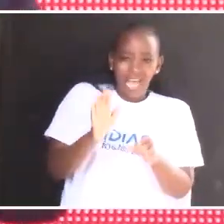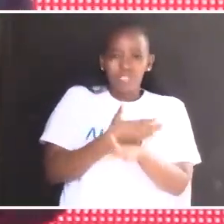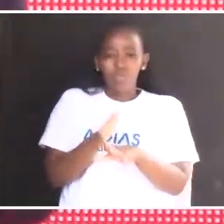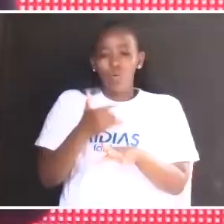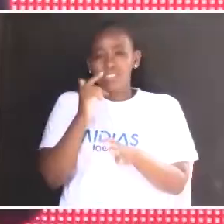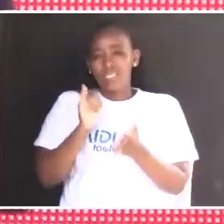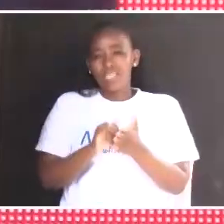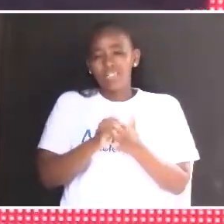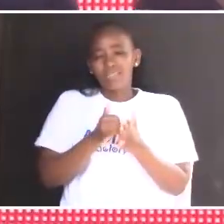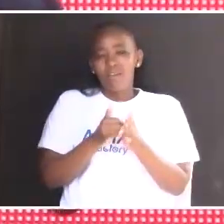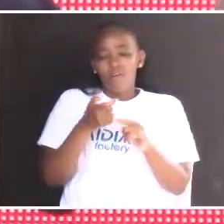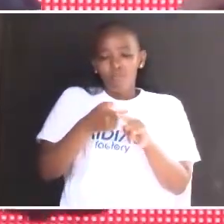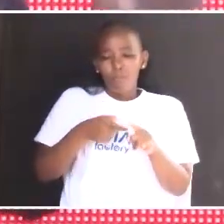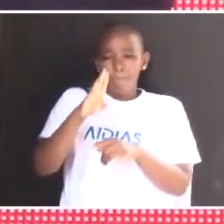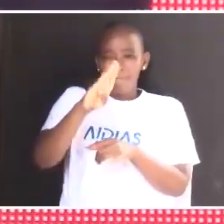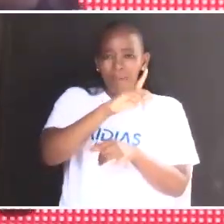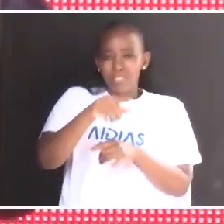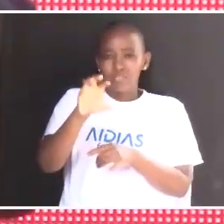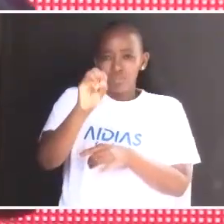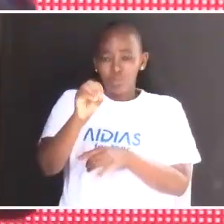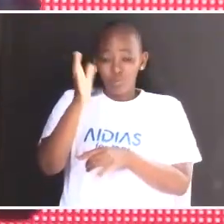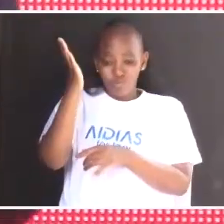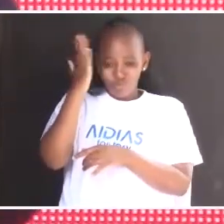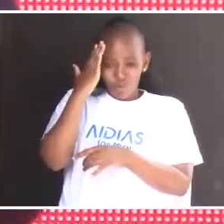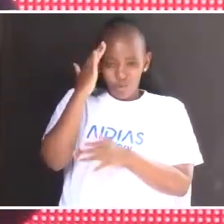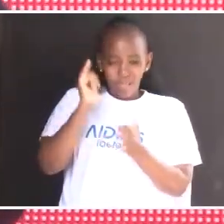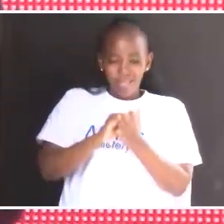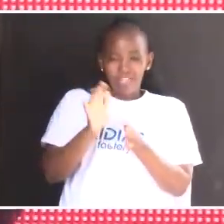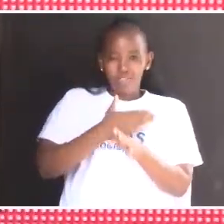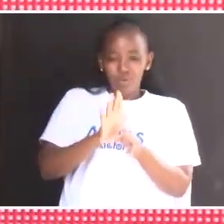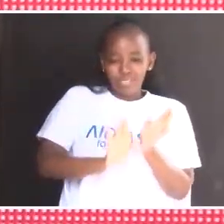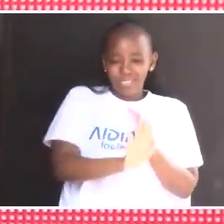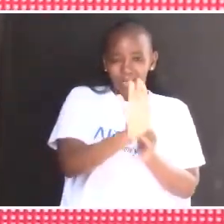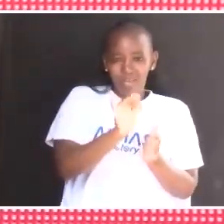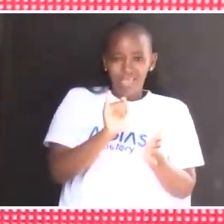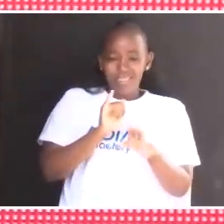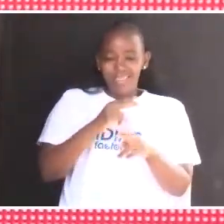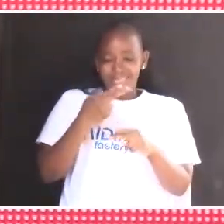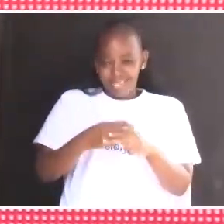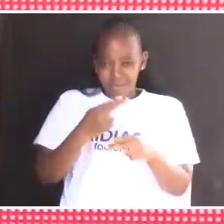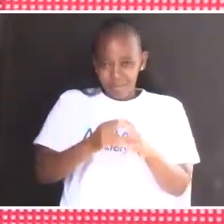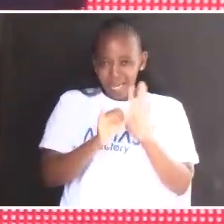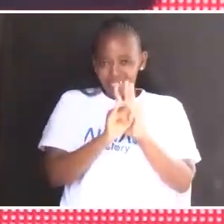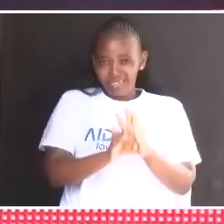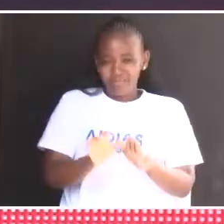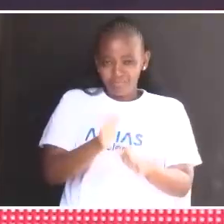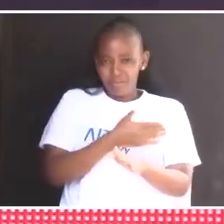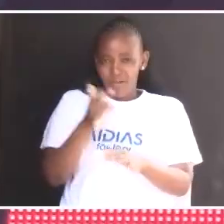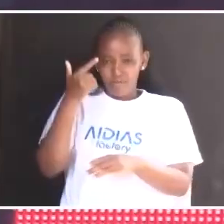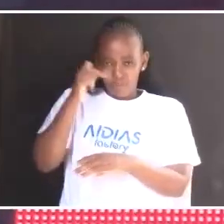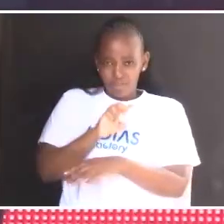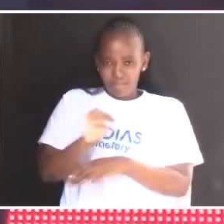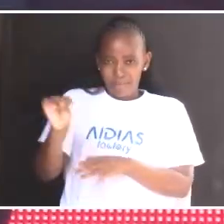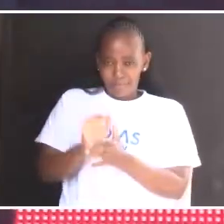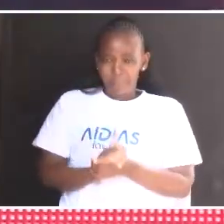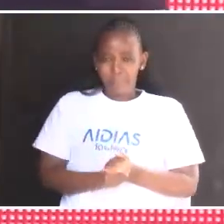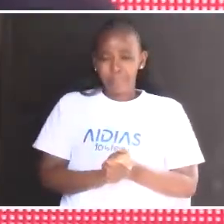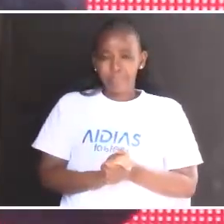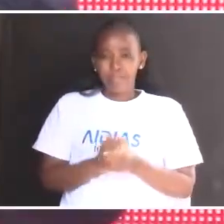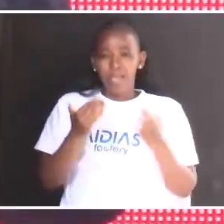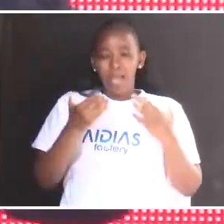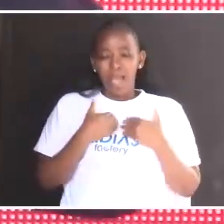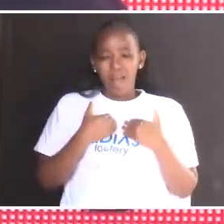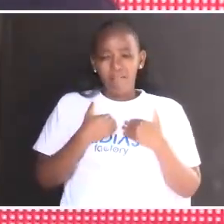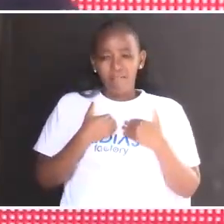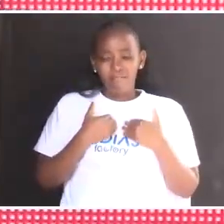Bazo Bazo. Utajua hiyo ni that name identifies that song as belonging to him. There is a